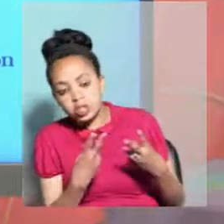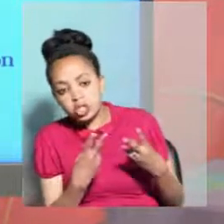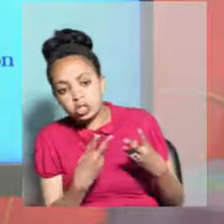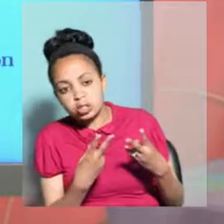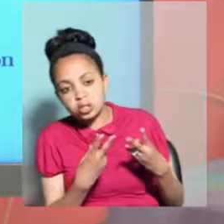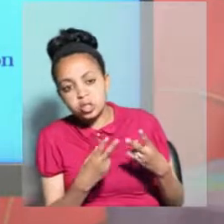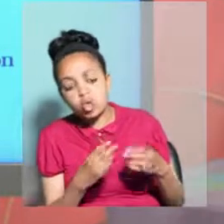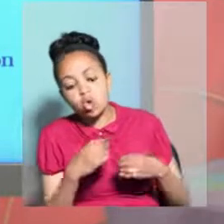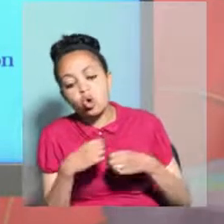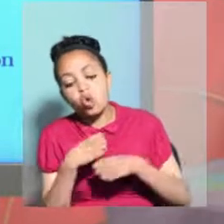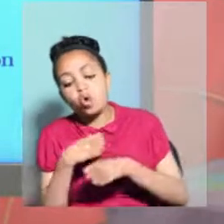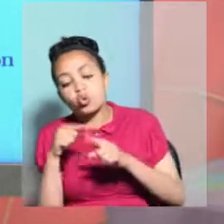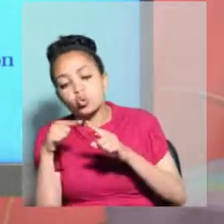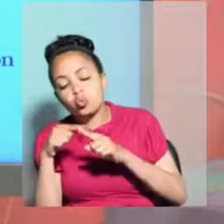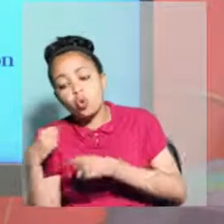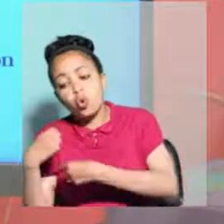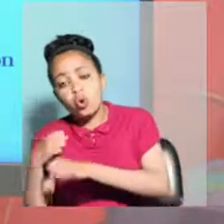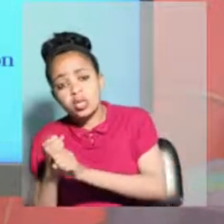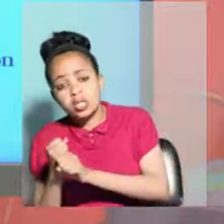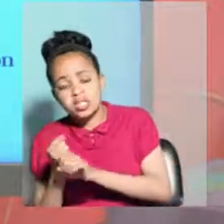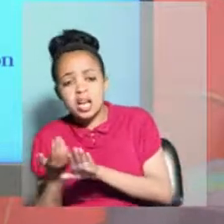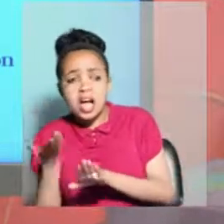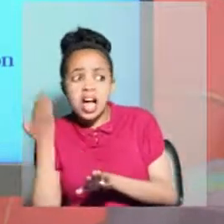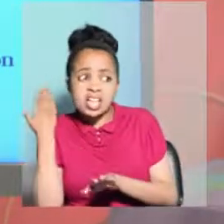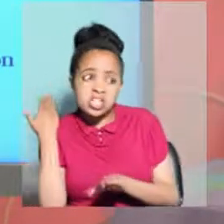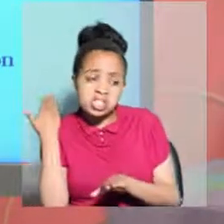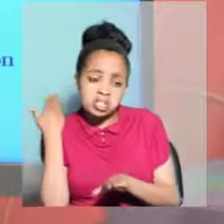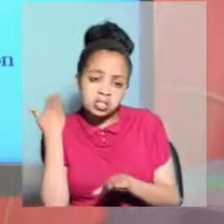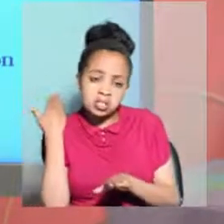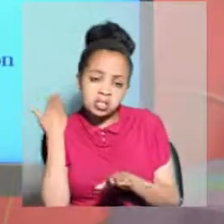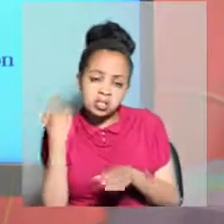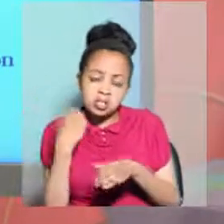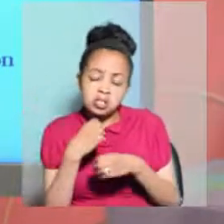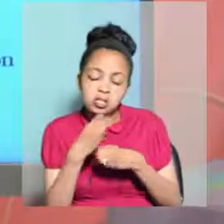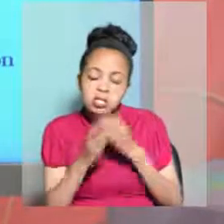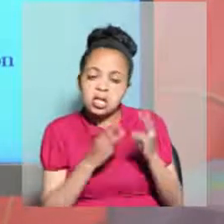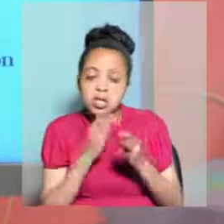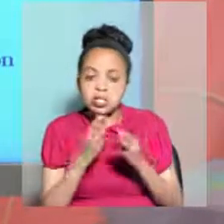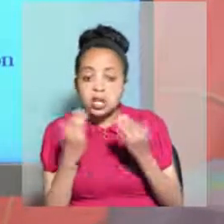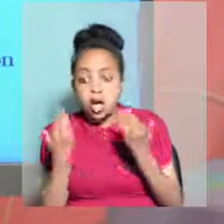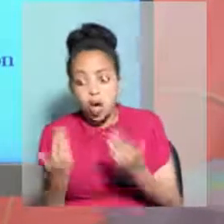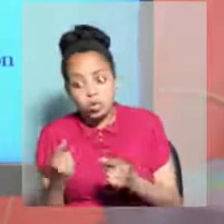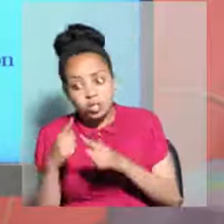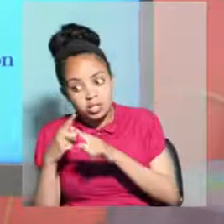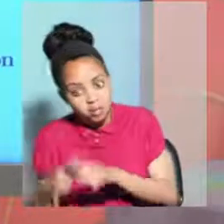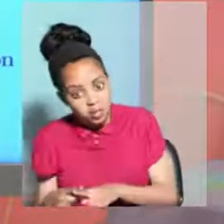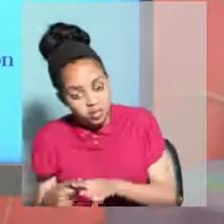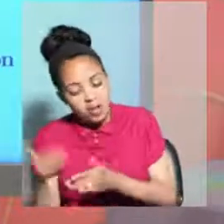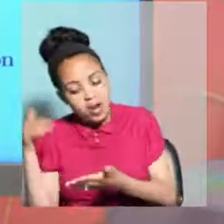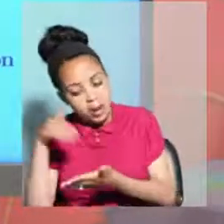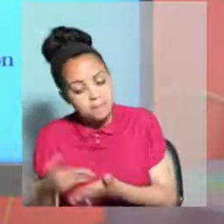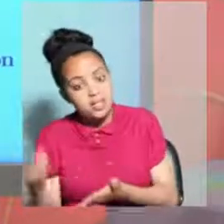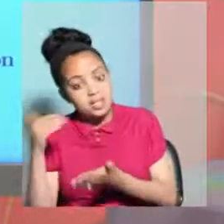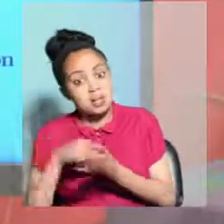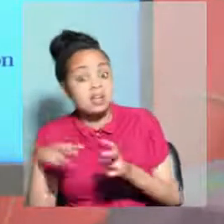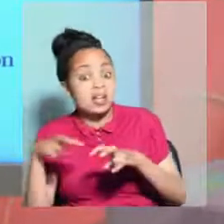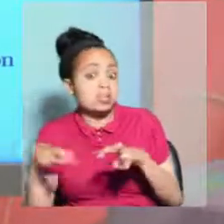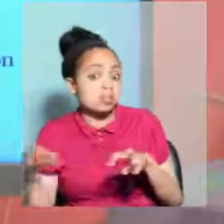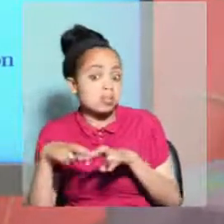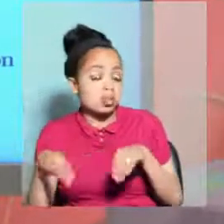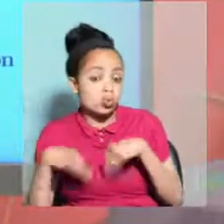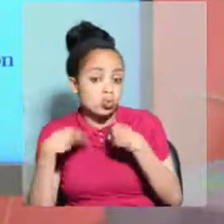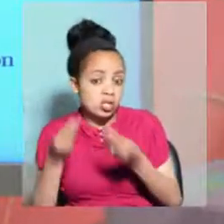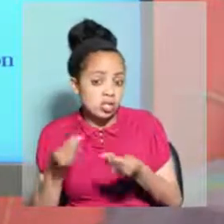of conclusion, which we call ancient science, and then again recent science can be depend over that of repeated experimentation to